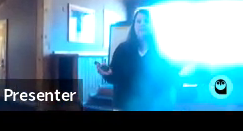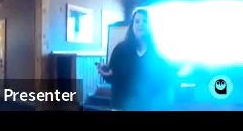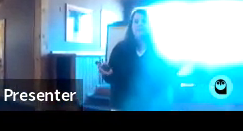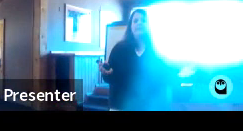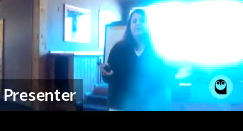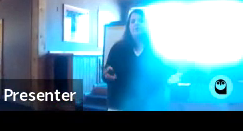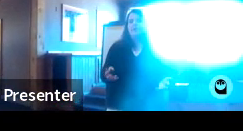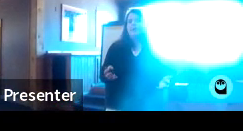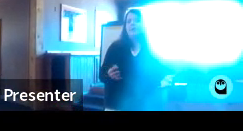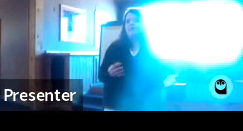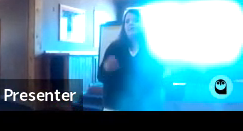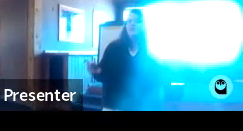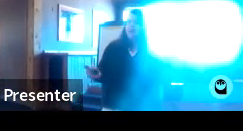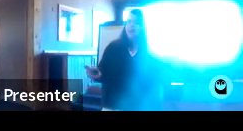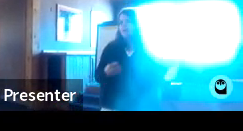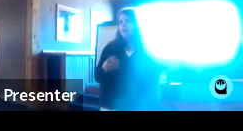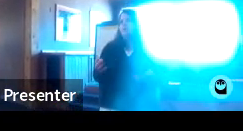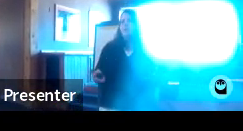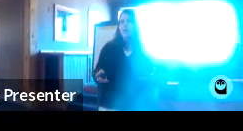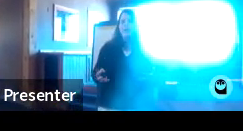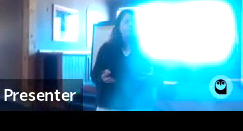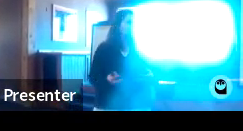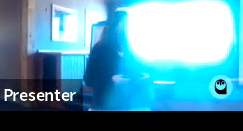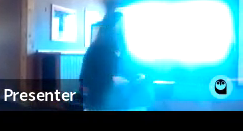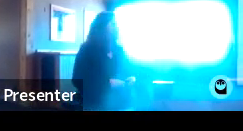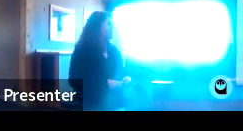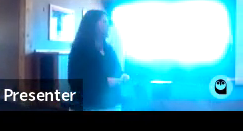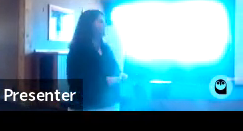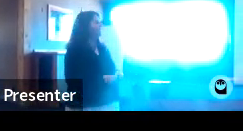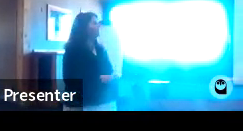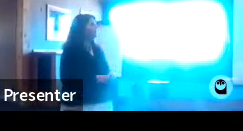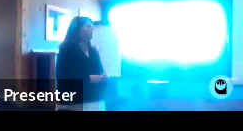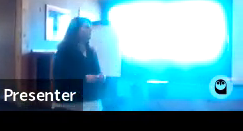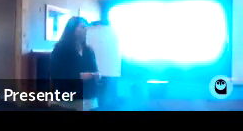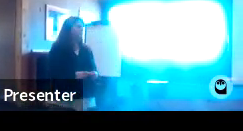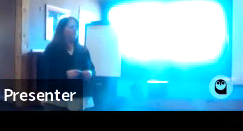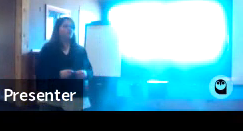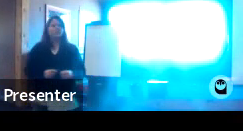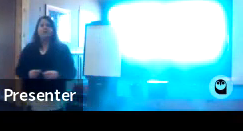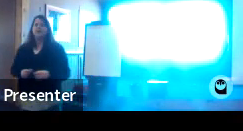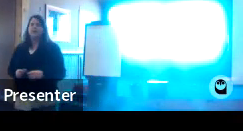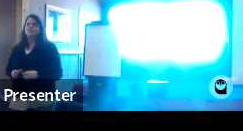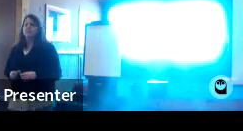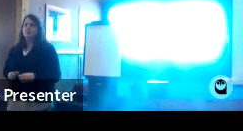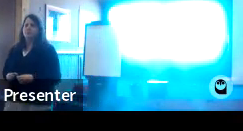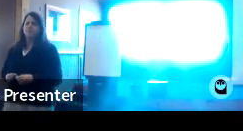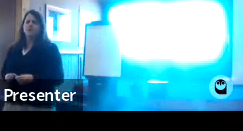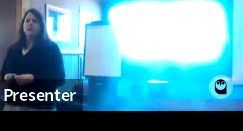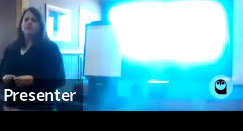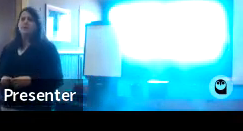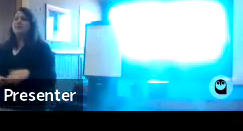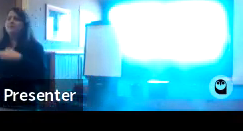just a basic showing of indicators or signs of reliability for the testimony to be